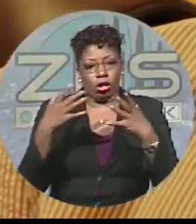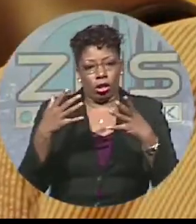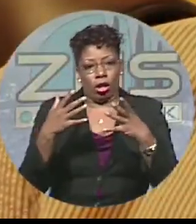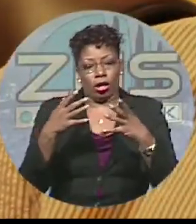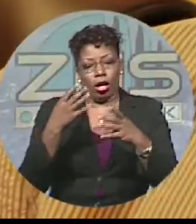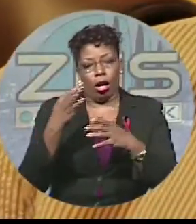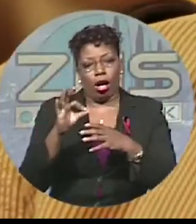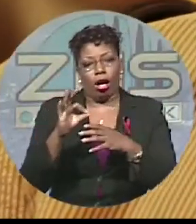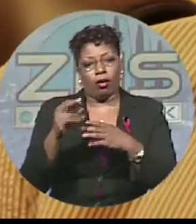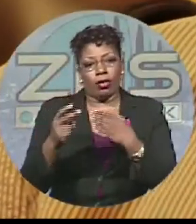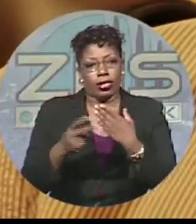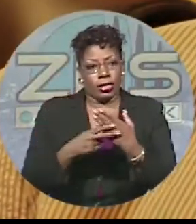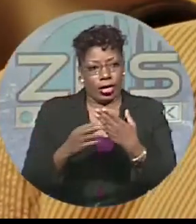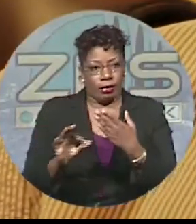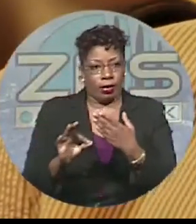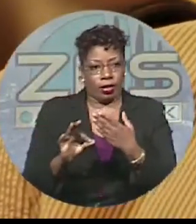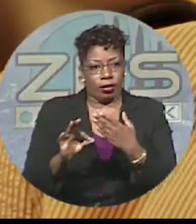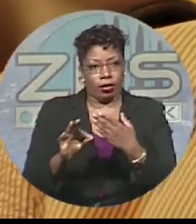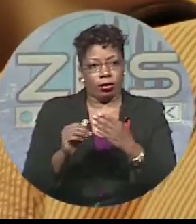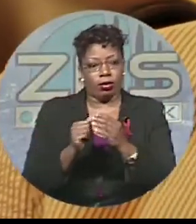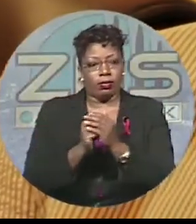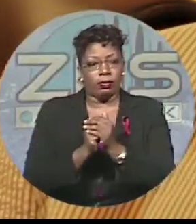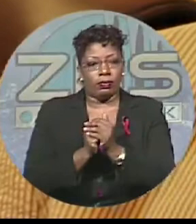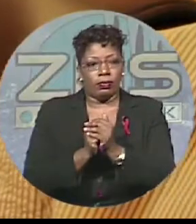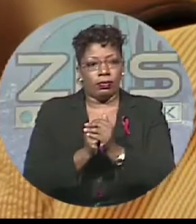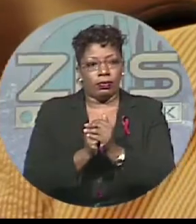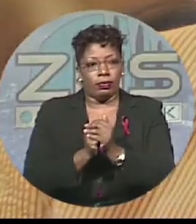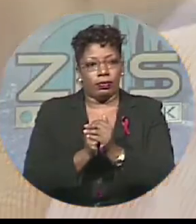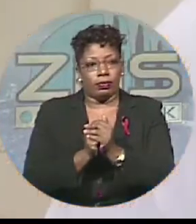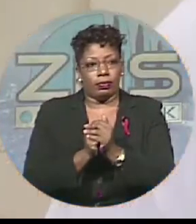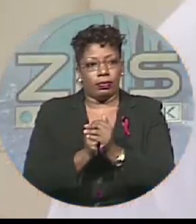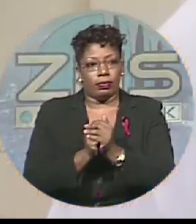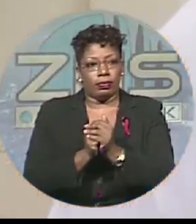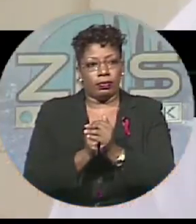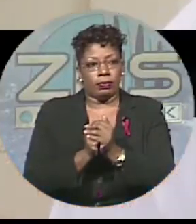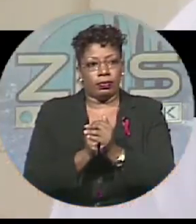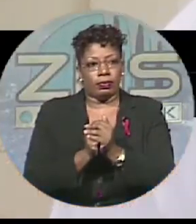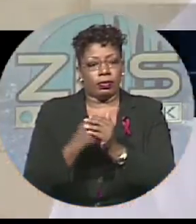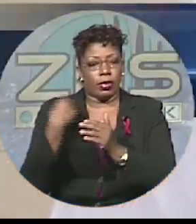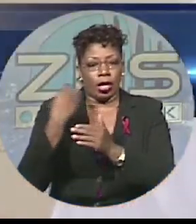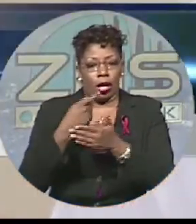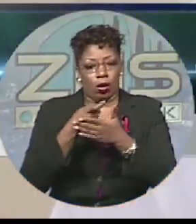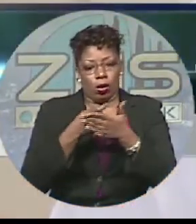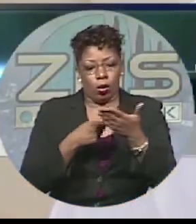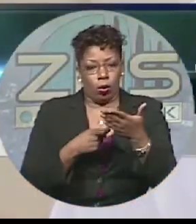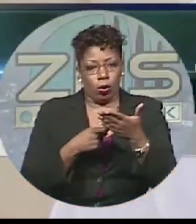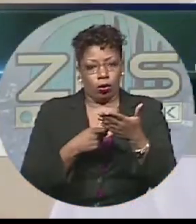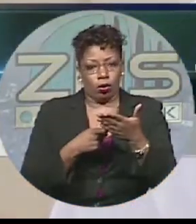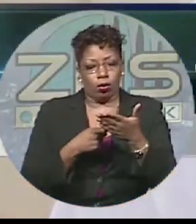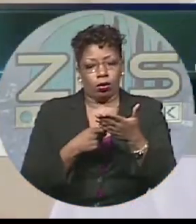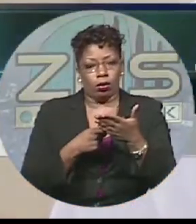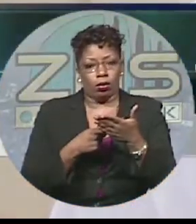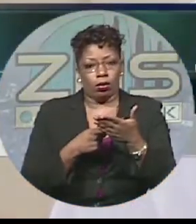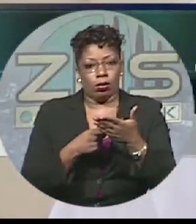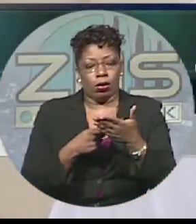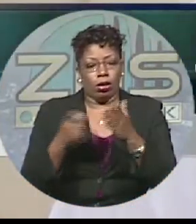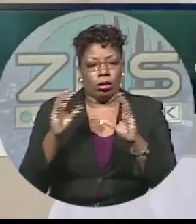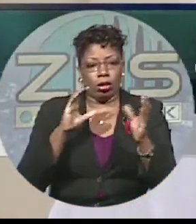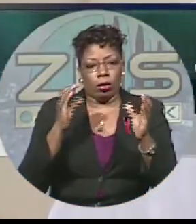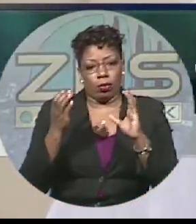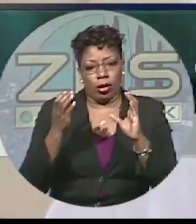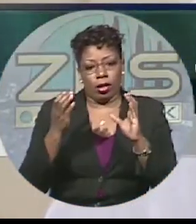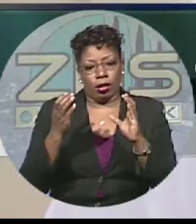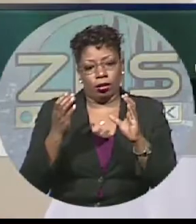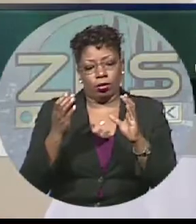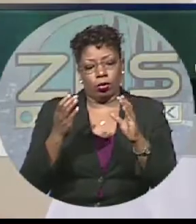terms of, you know, how the building was proposed and constructed. Our cost in comparison with where we